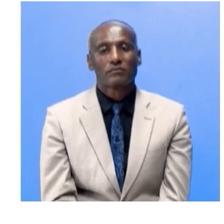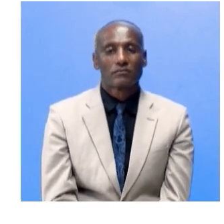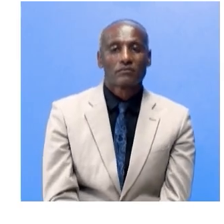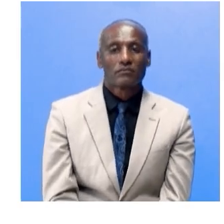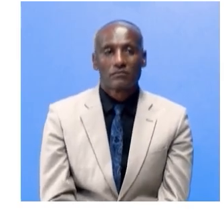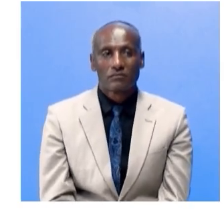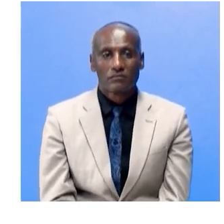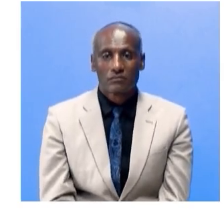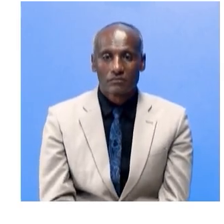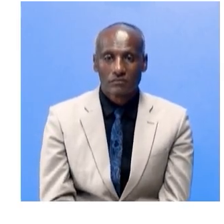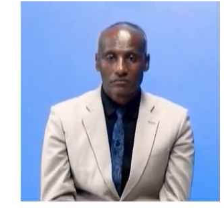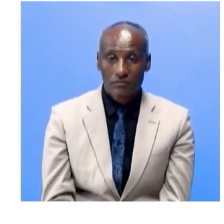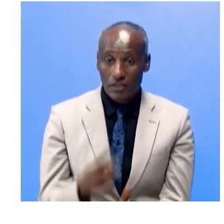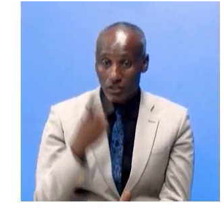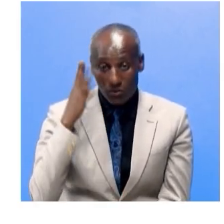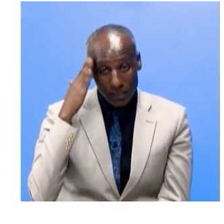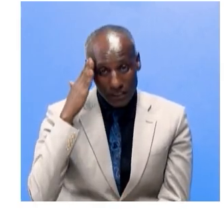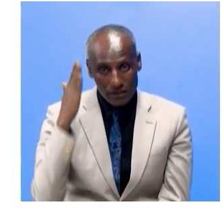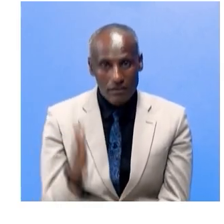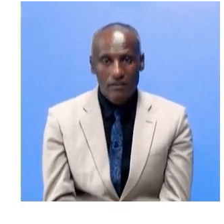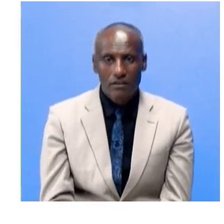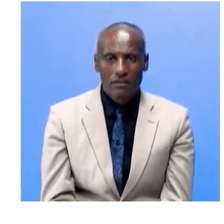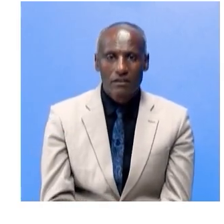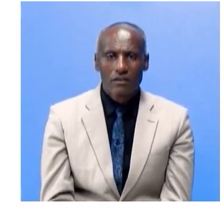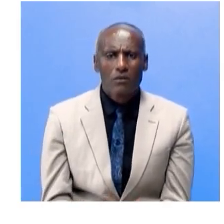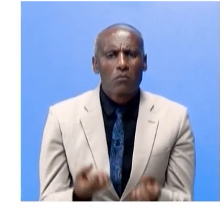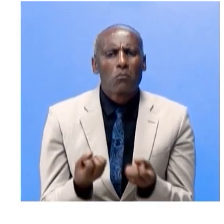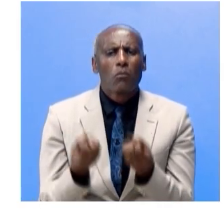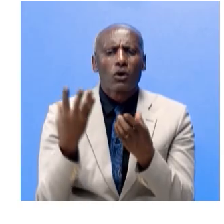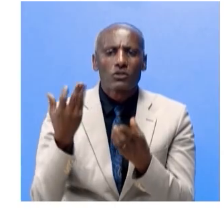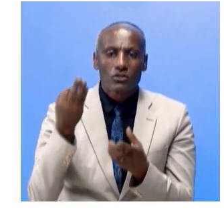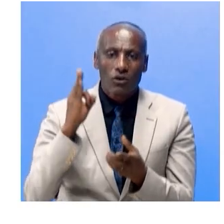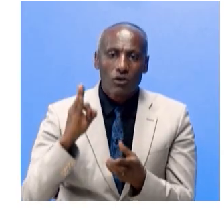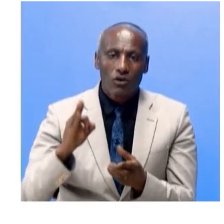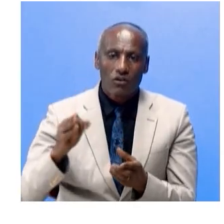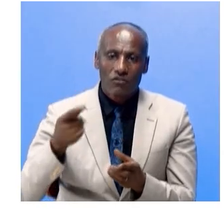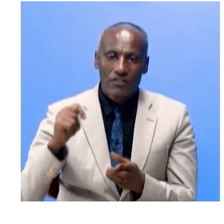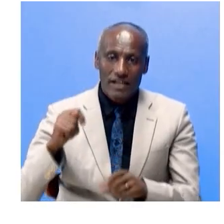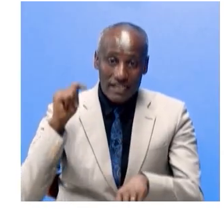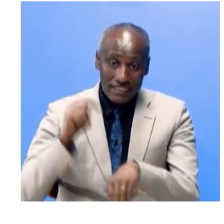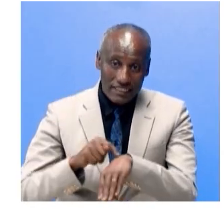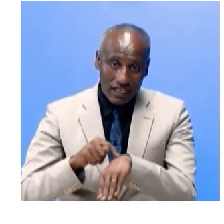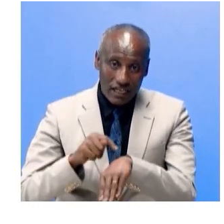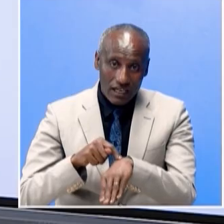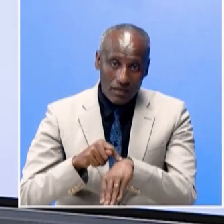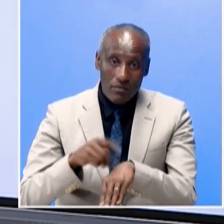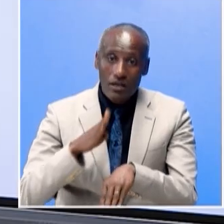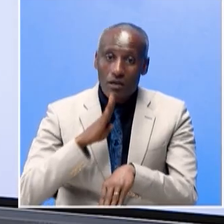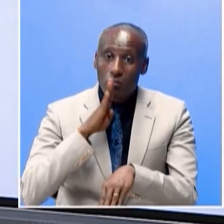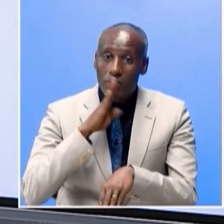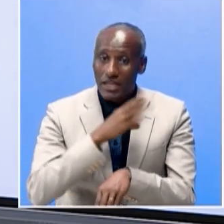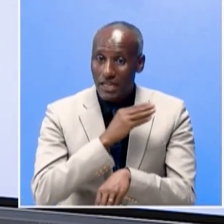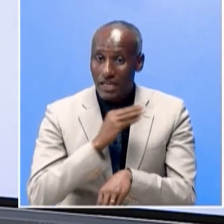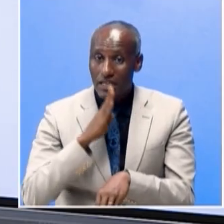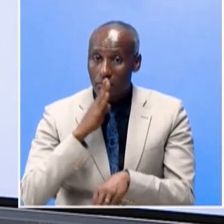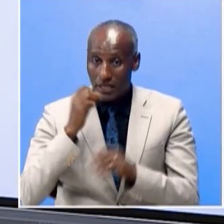was. Bear your mind. Most of the time, this and the others is the be and the been also it can be, but in this